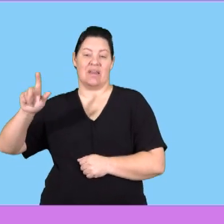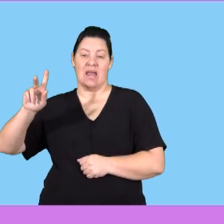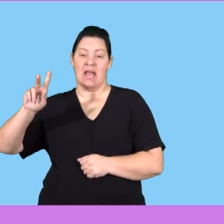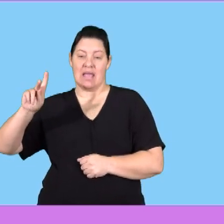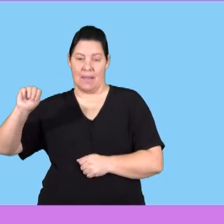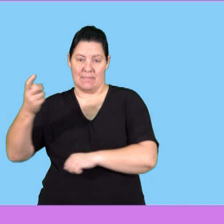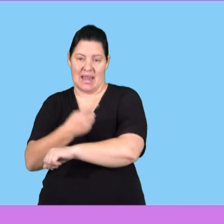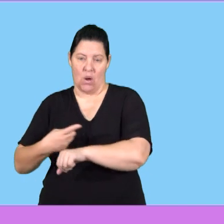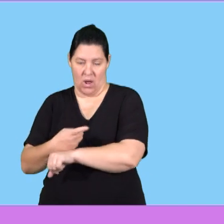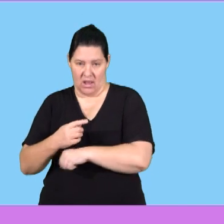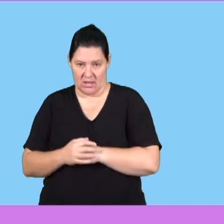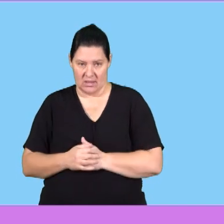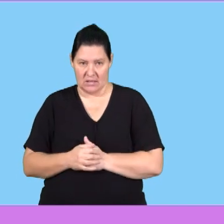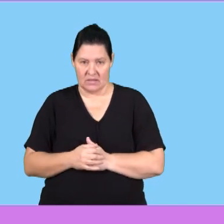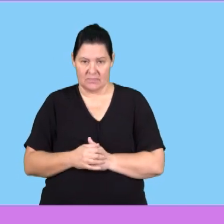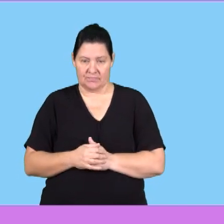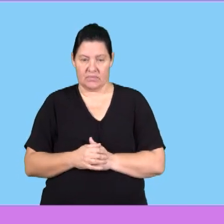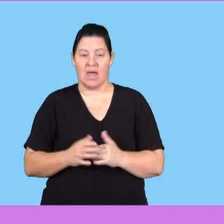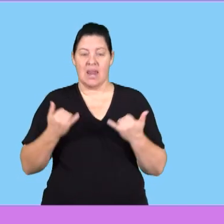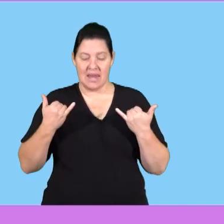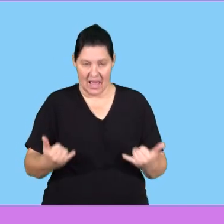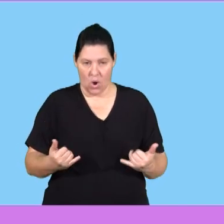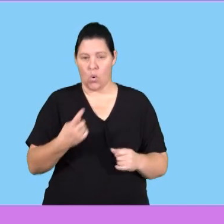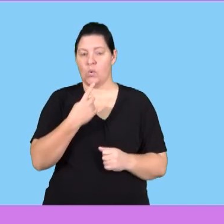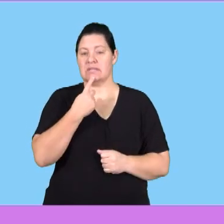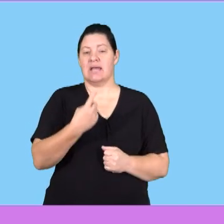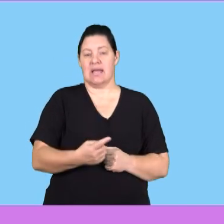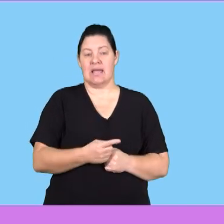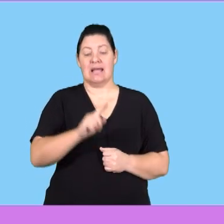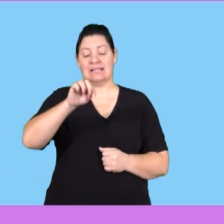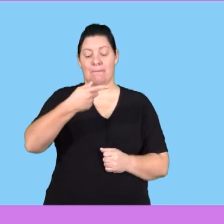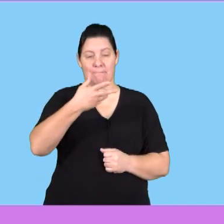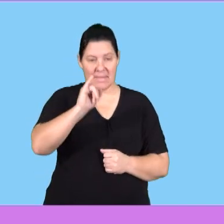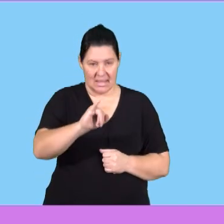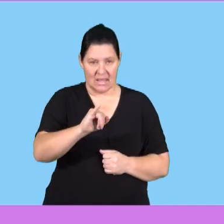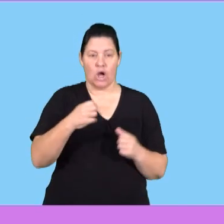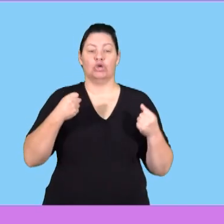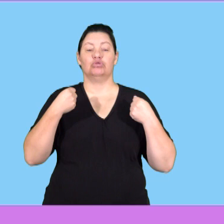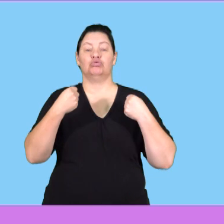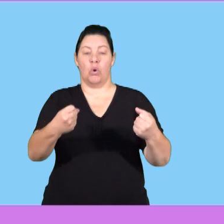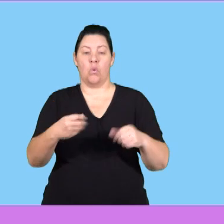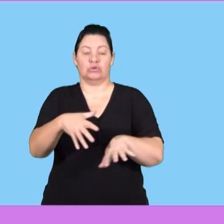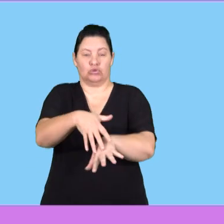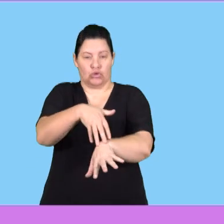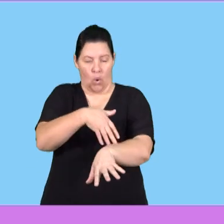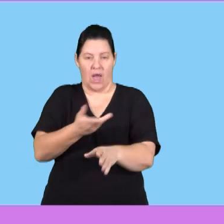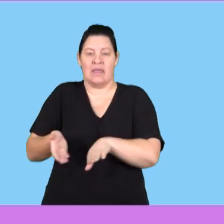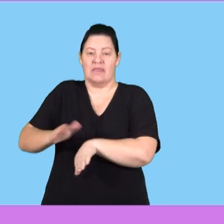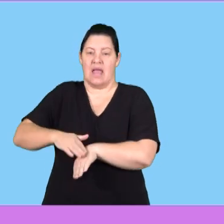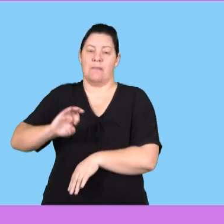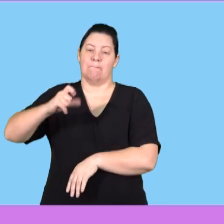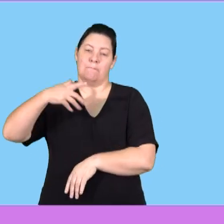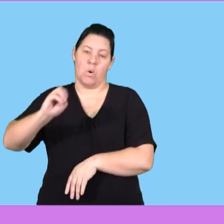106.67 kilometers per hour. So now we can conclude that Thembi was driving slower